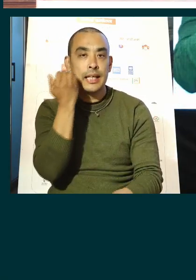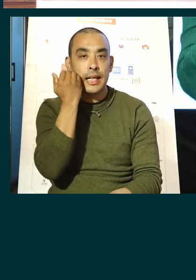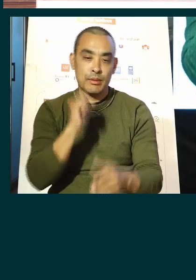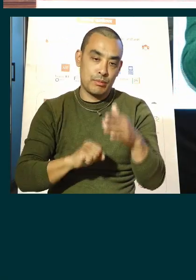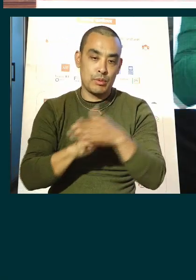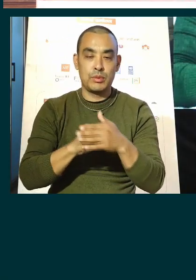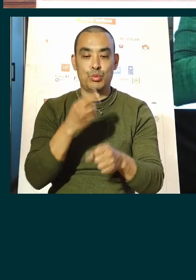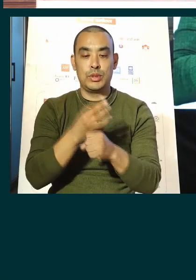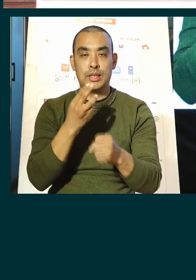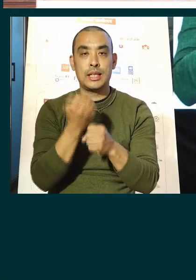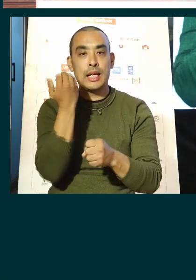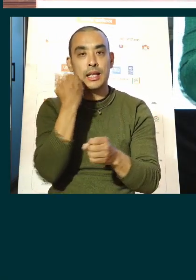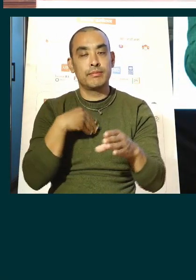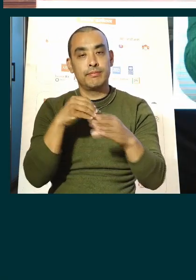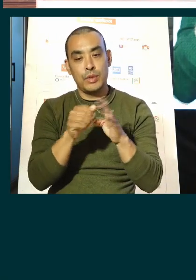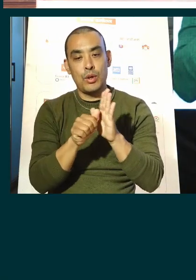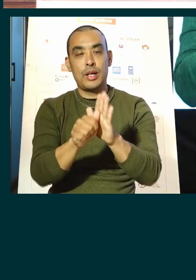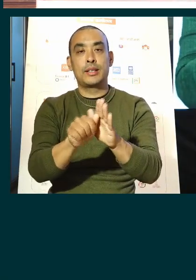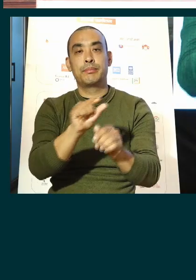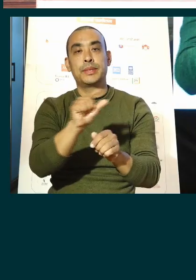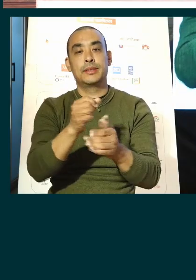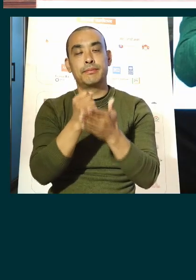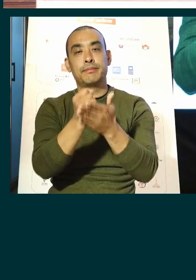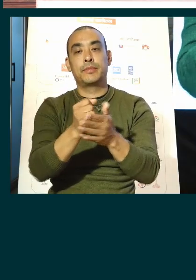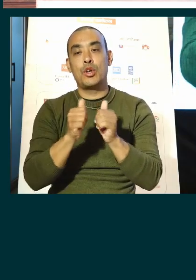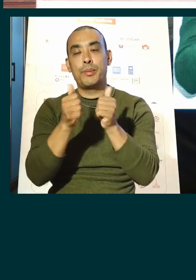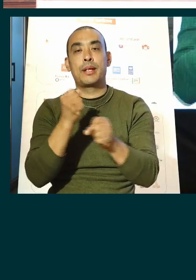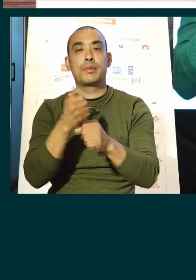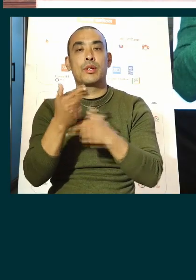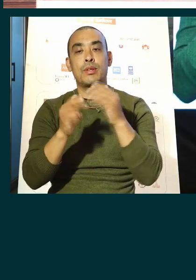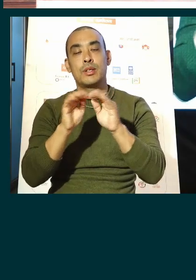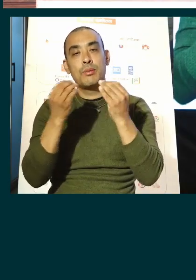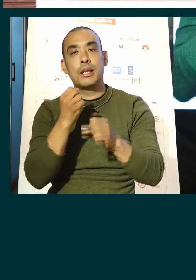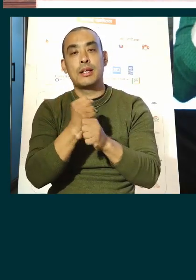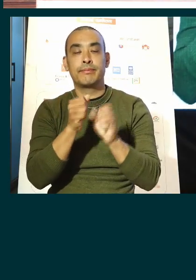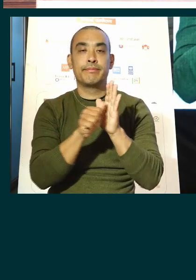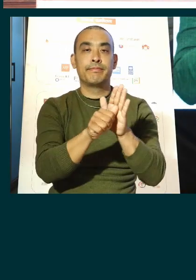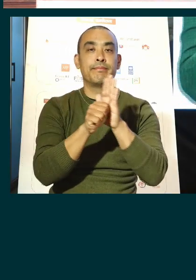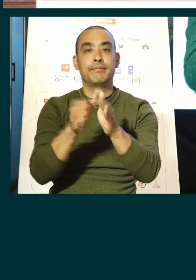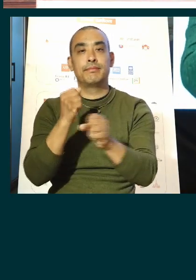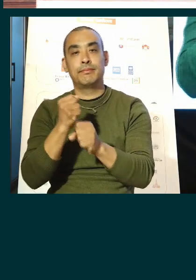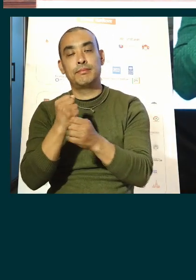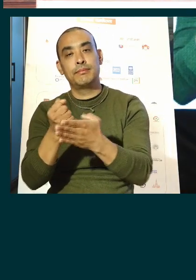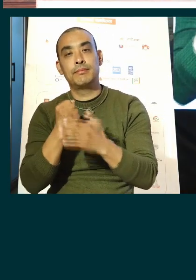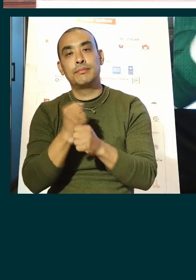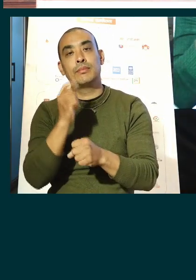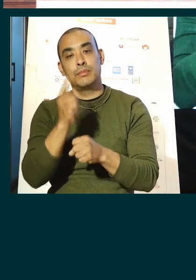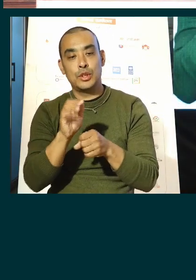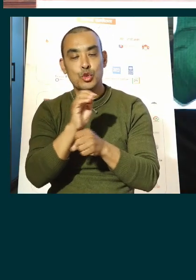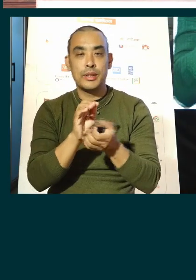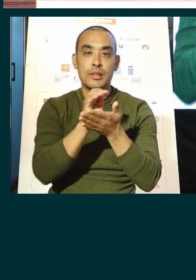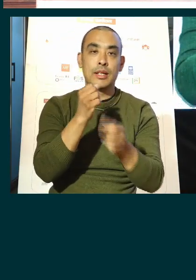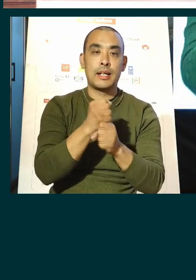whole journey, they have also came forward to support the women within the community and their home to access the services and